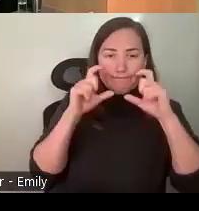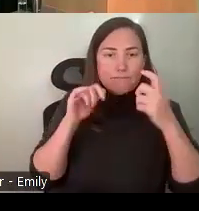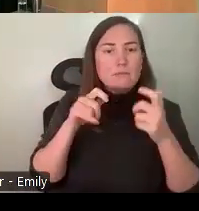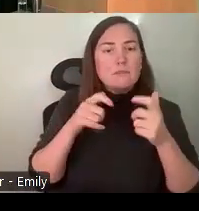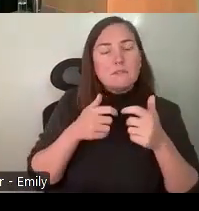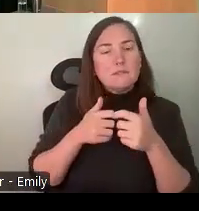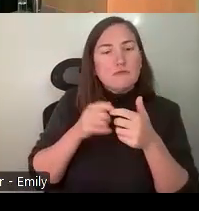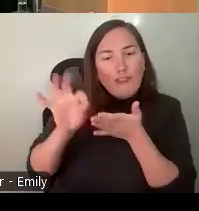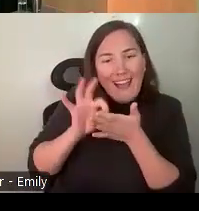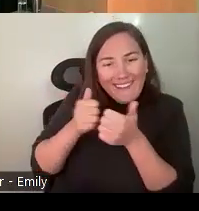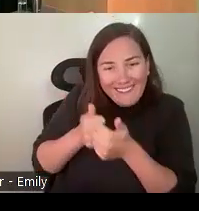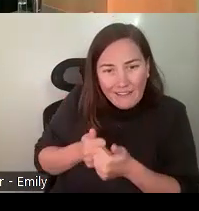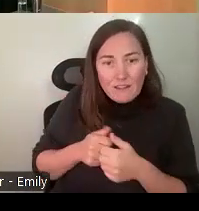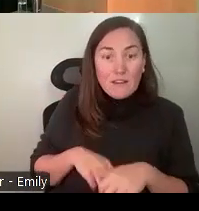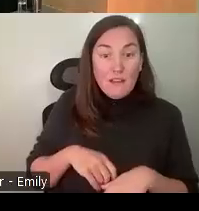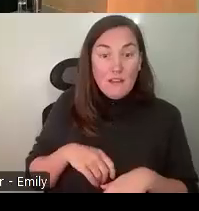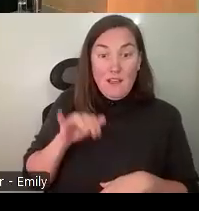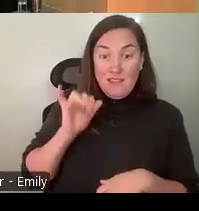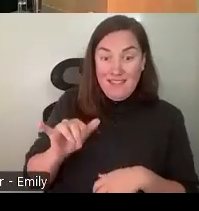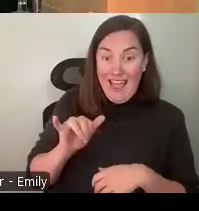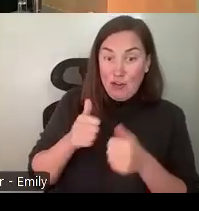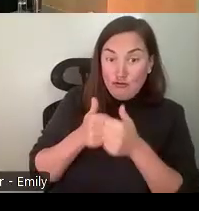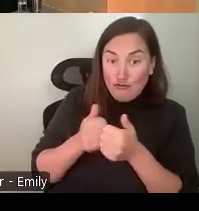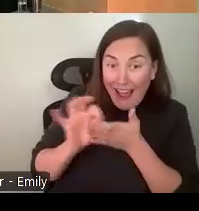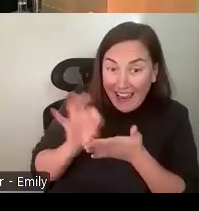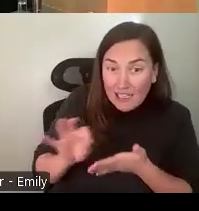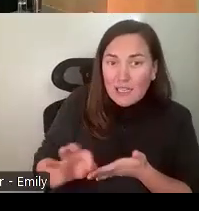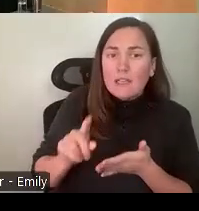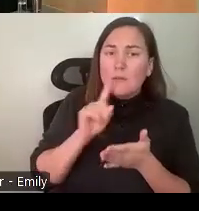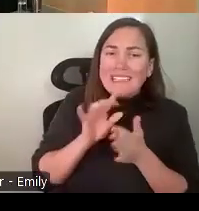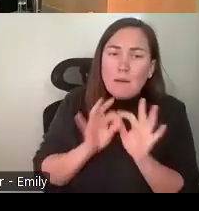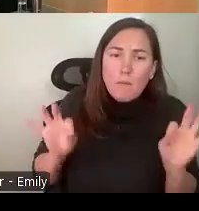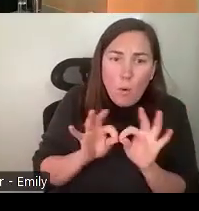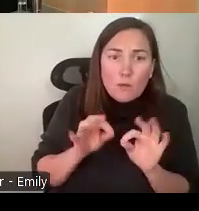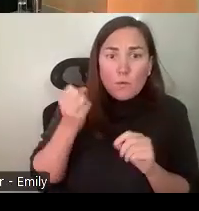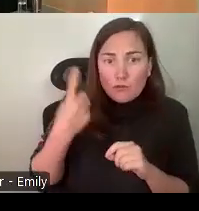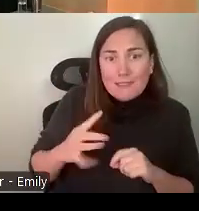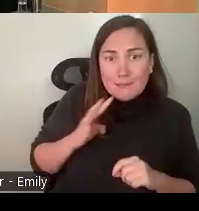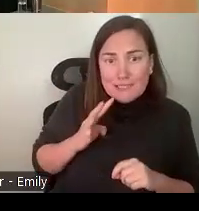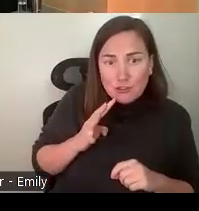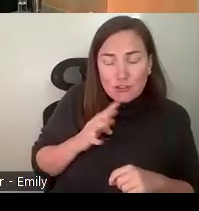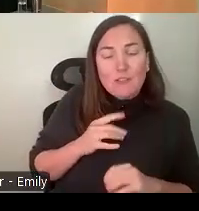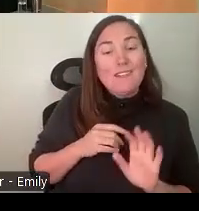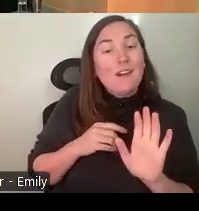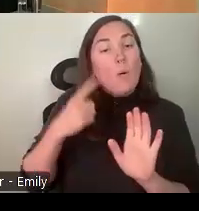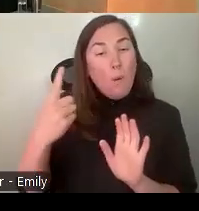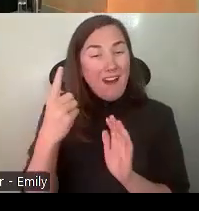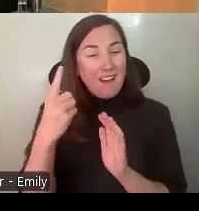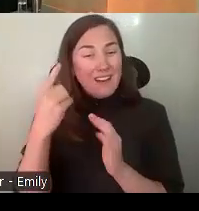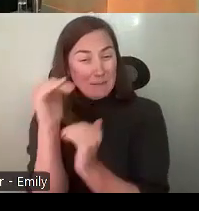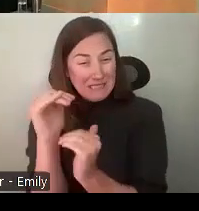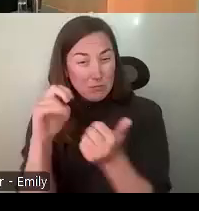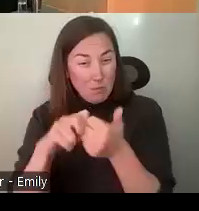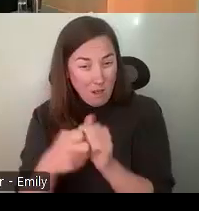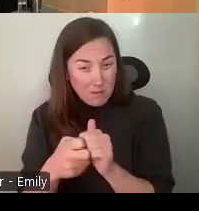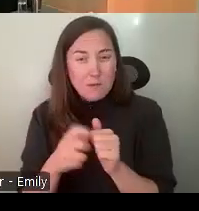know that cortical tracking of the speech envelope is critical for speech understanding. But one limitation is that it's really about the